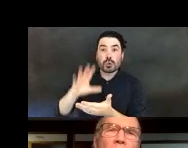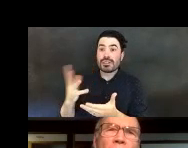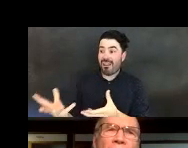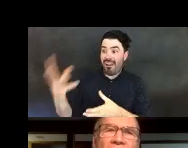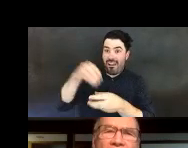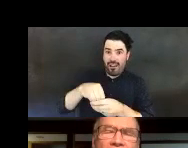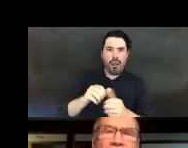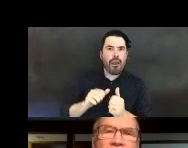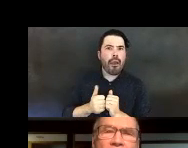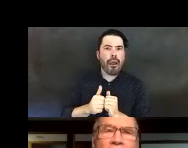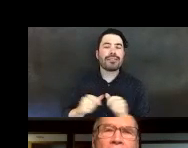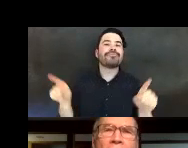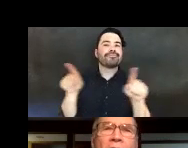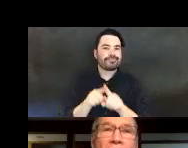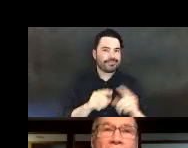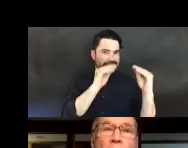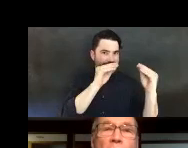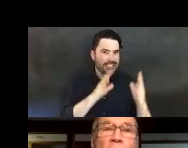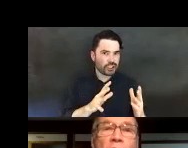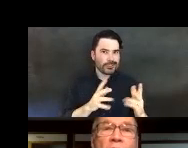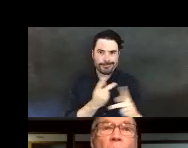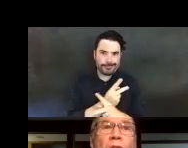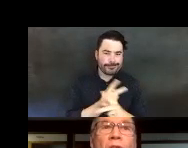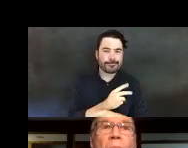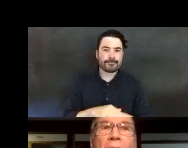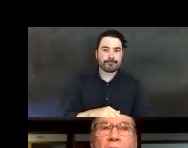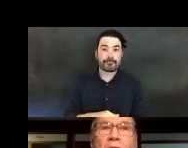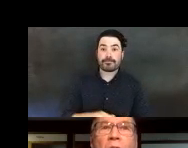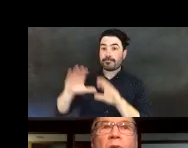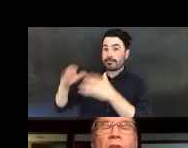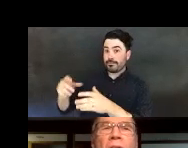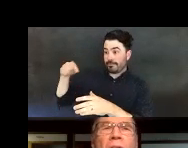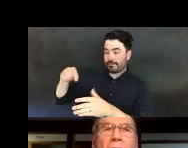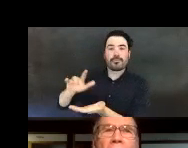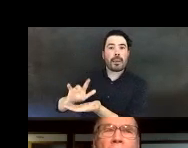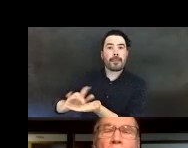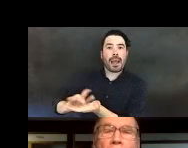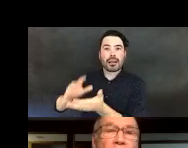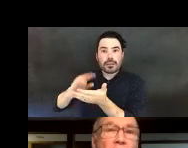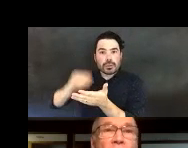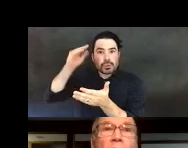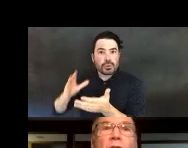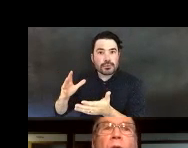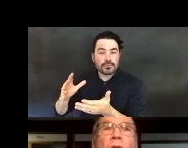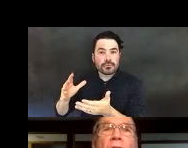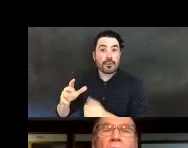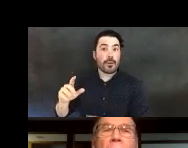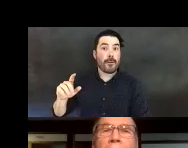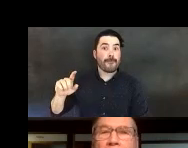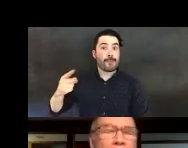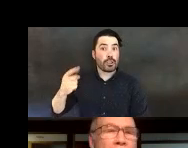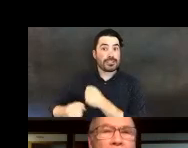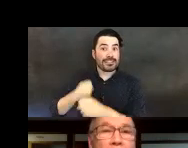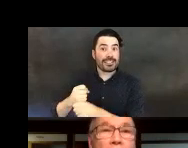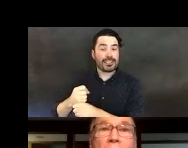our faculty. Our second group of students, of course, is our medical students. Our first-year students are